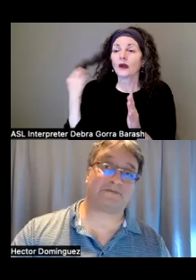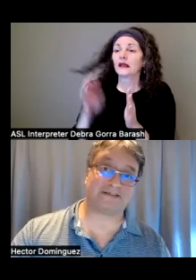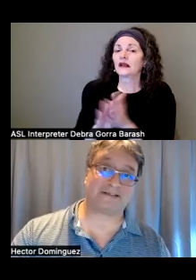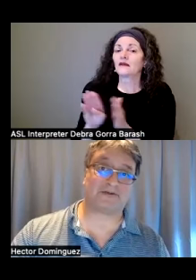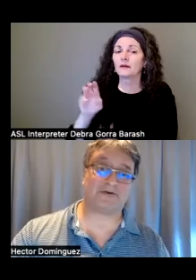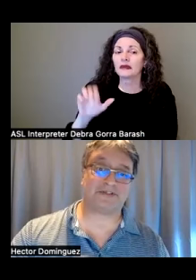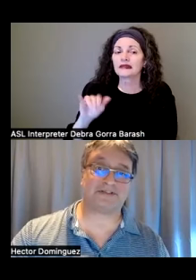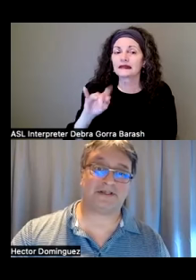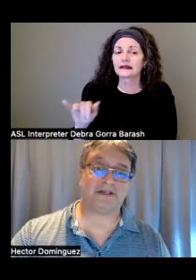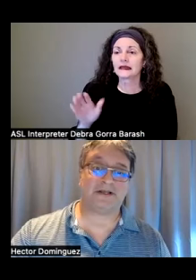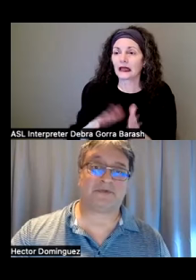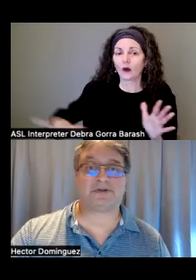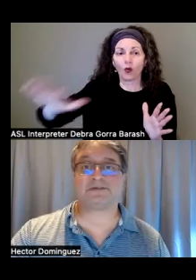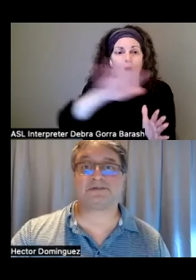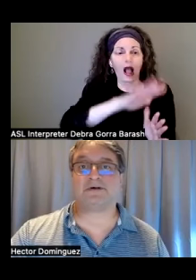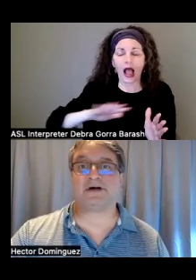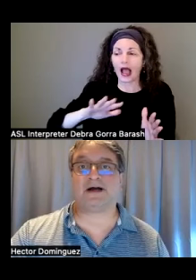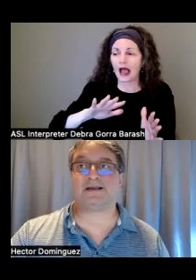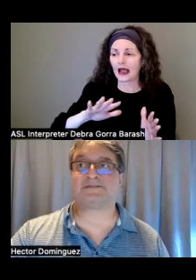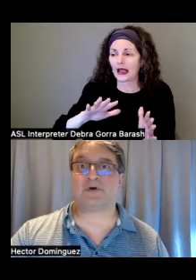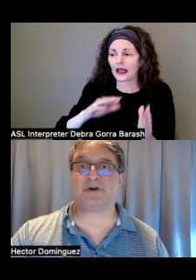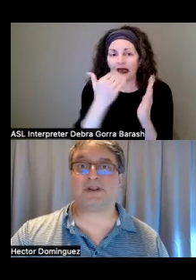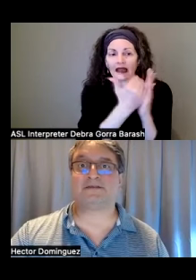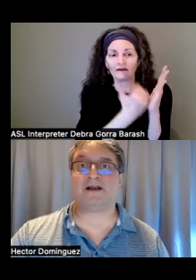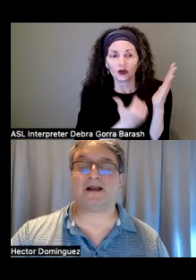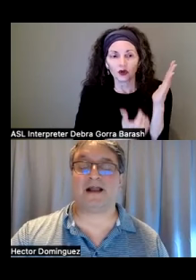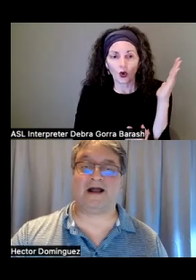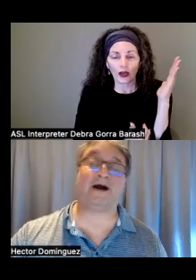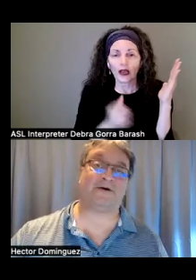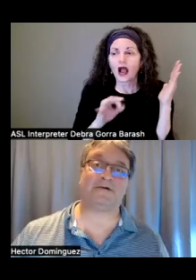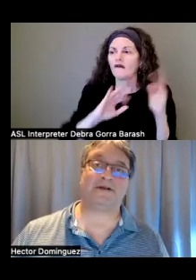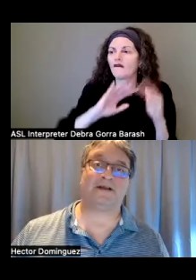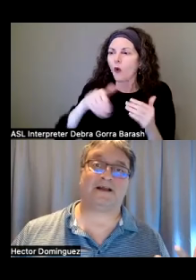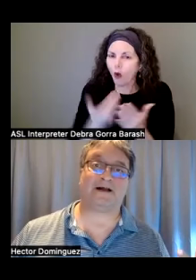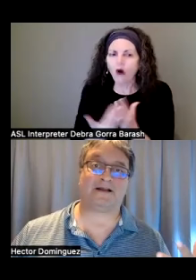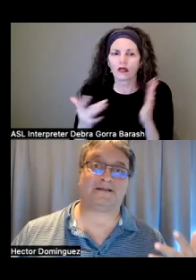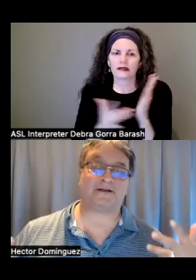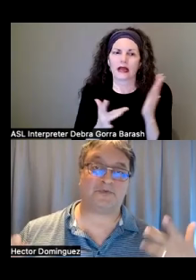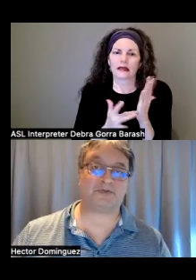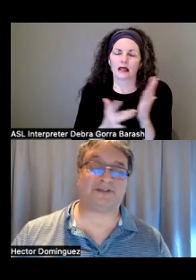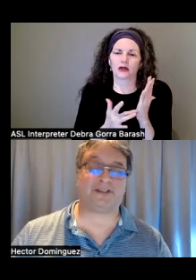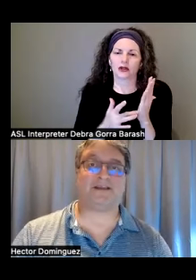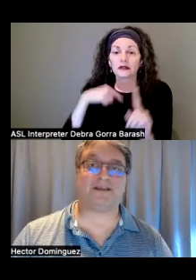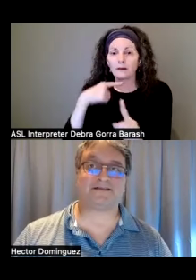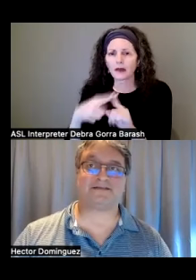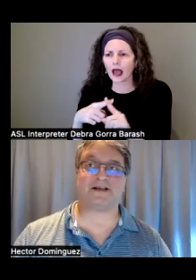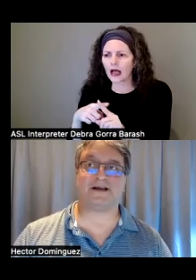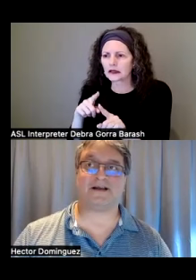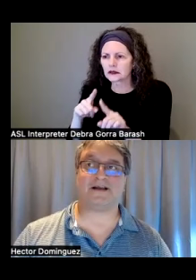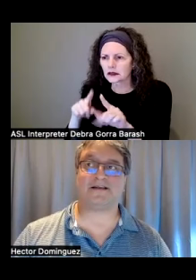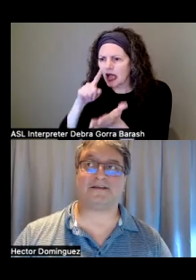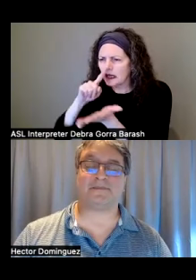the surveillance technologies, but also exploring how the community